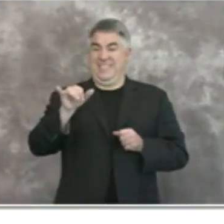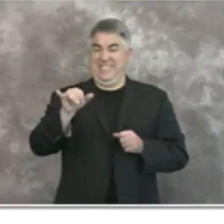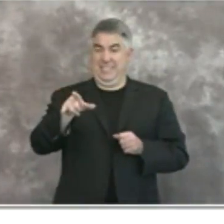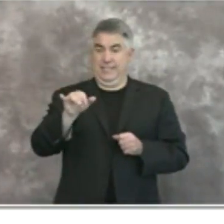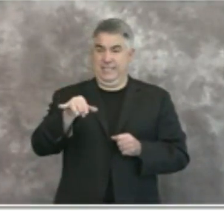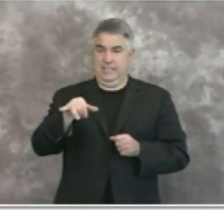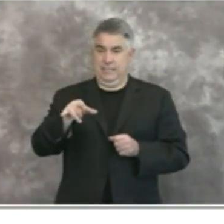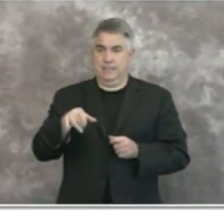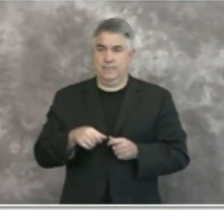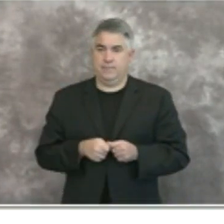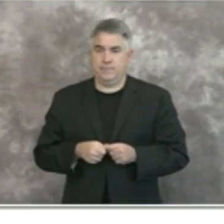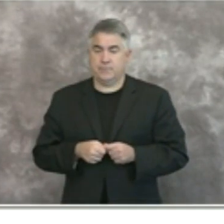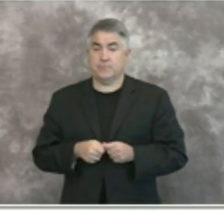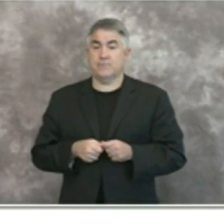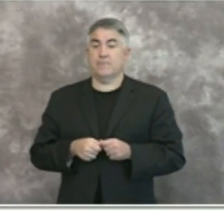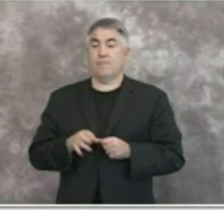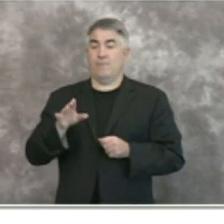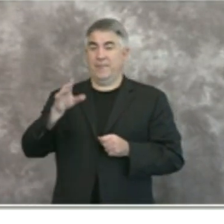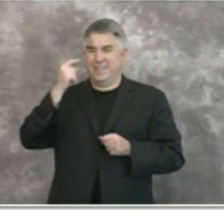if